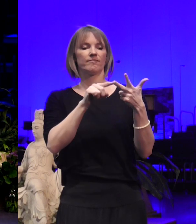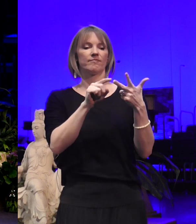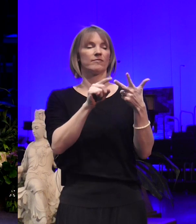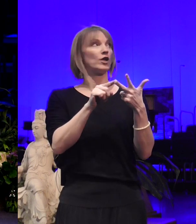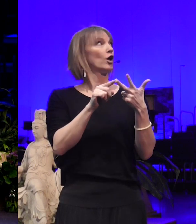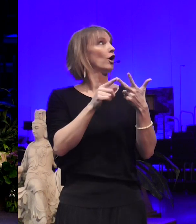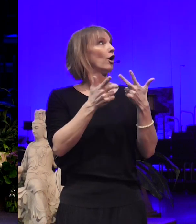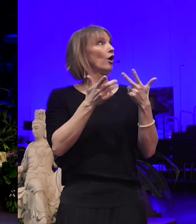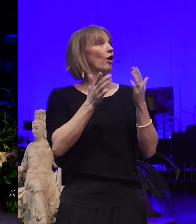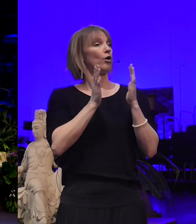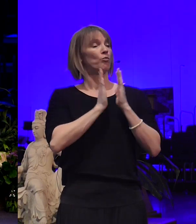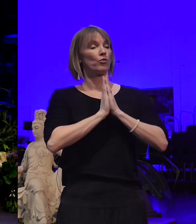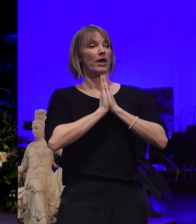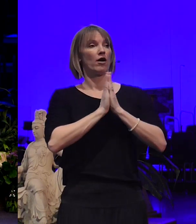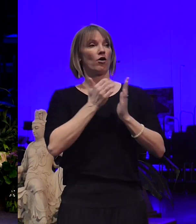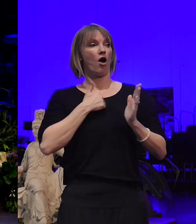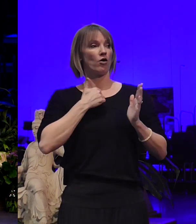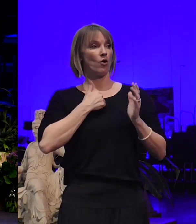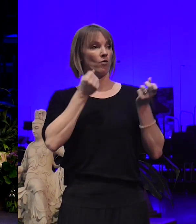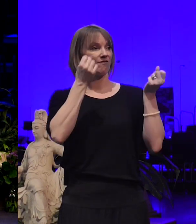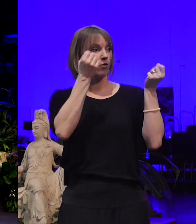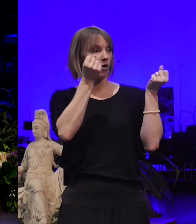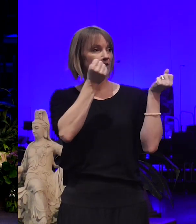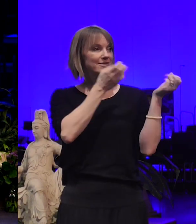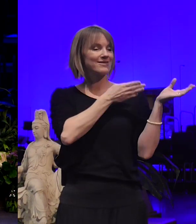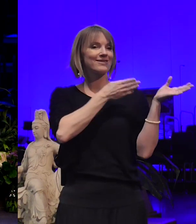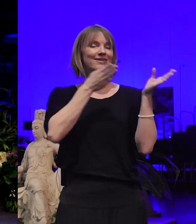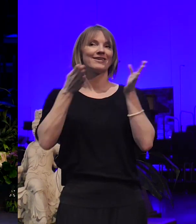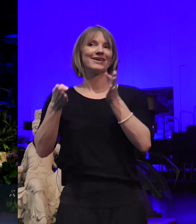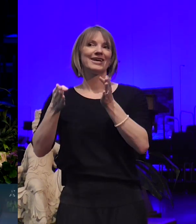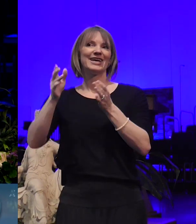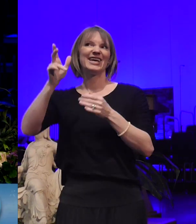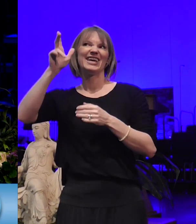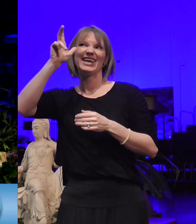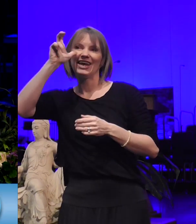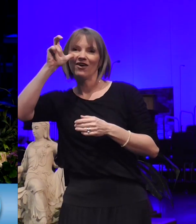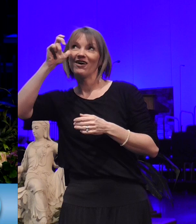prayer being in our own voice to hearing the voice of God.